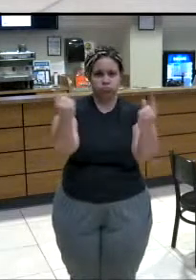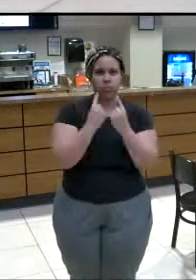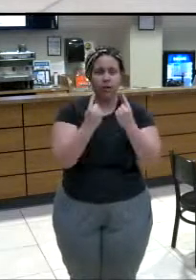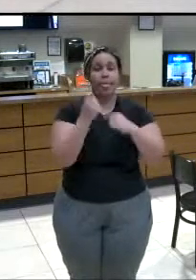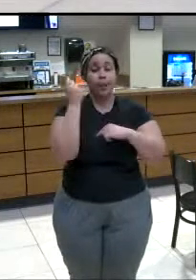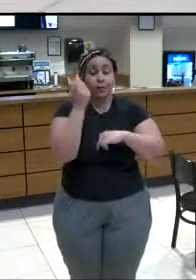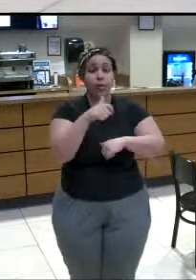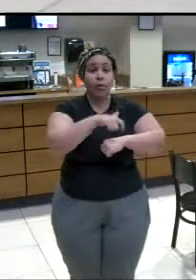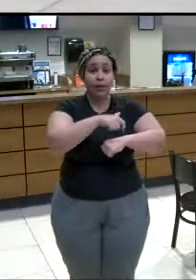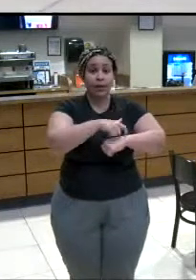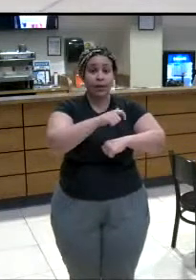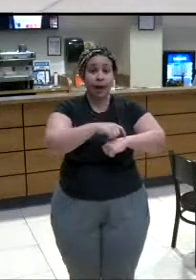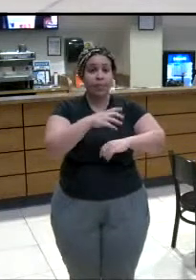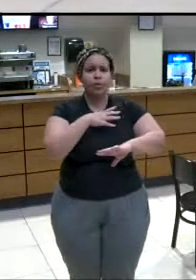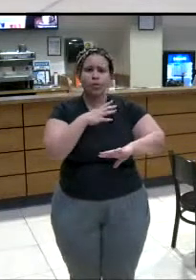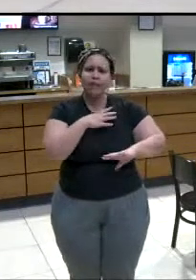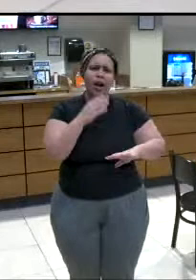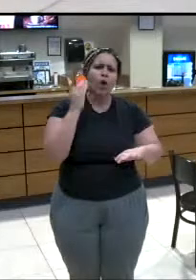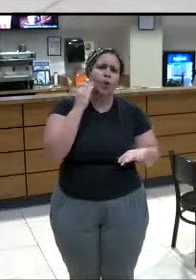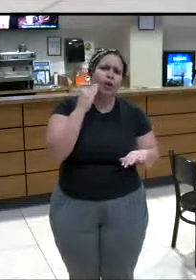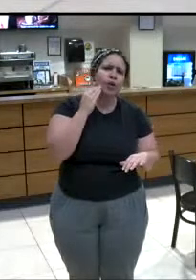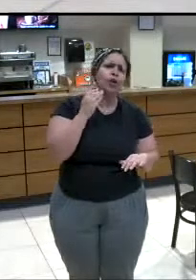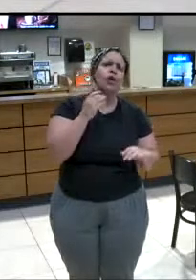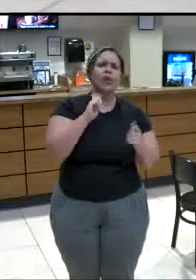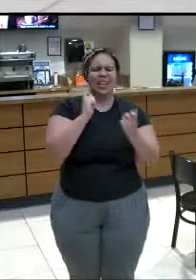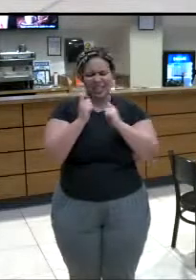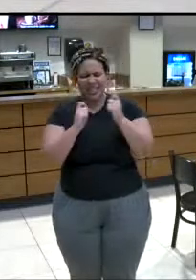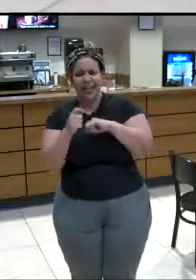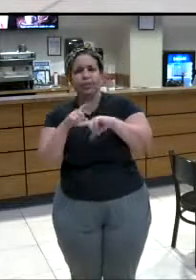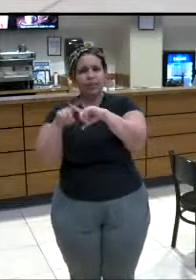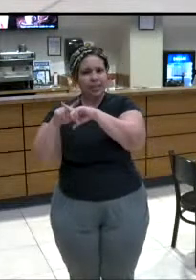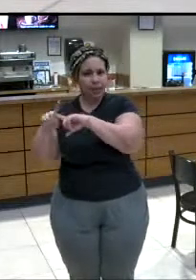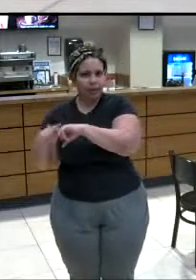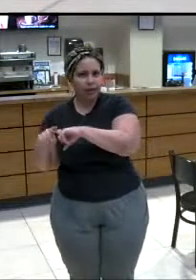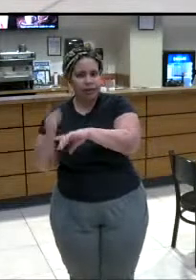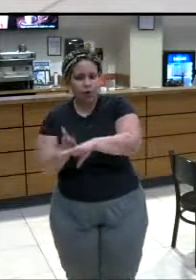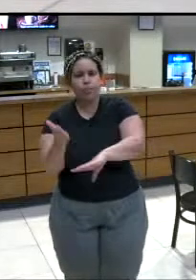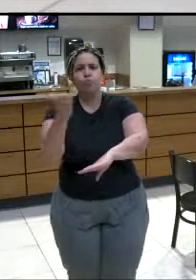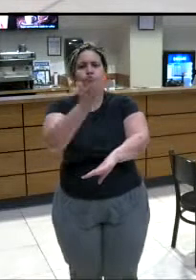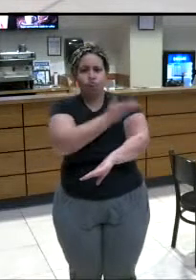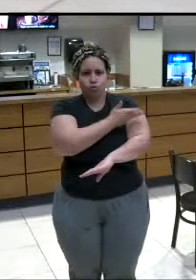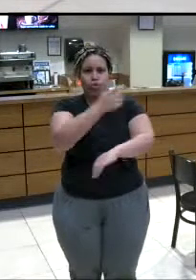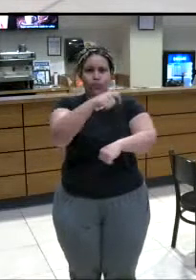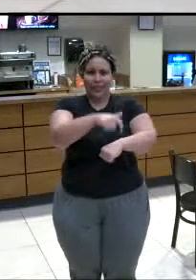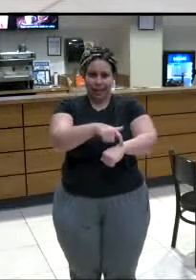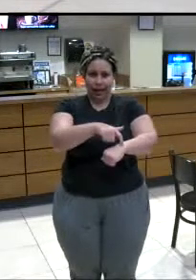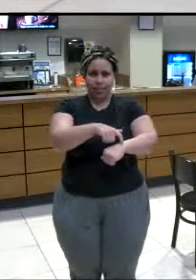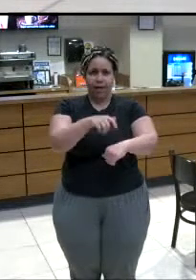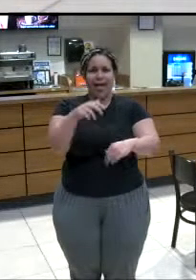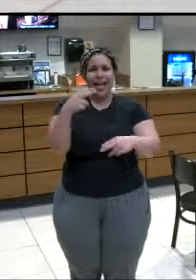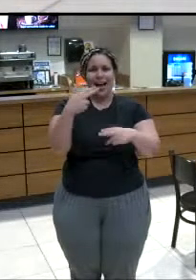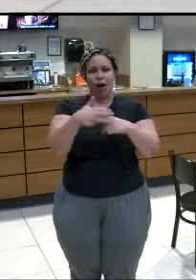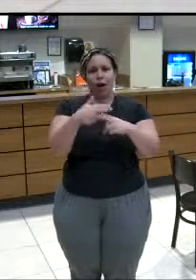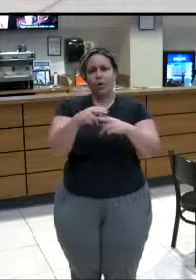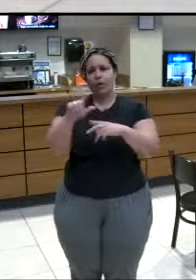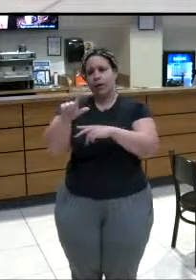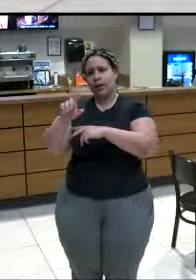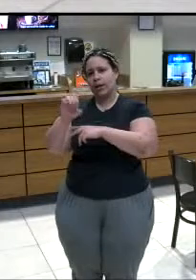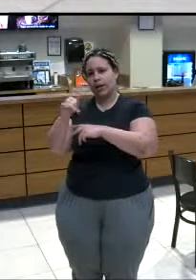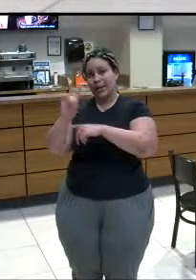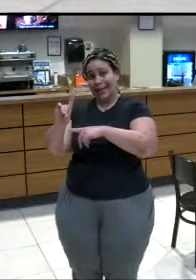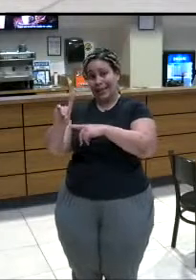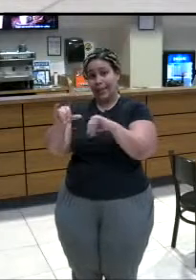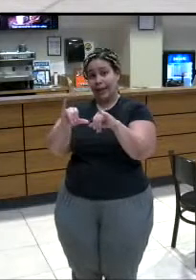fine, but we knew that we could do something differently to get a better time. That's an example of a lead measure. That's a strategy